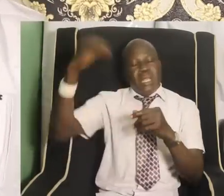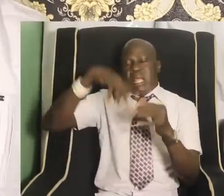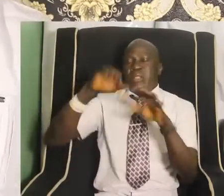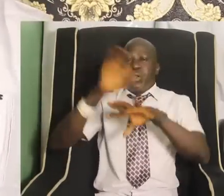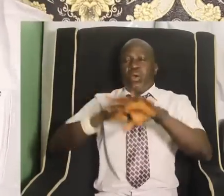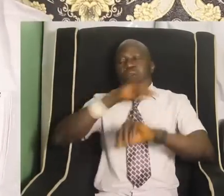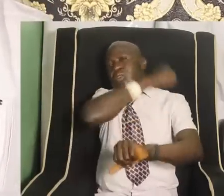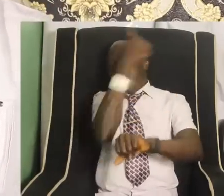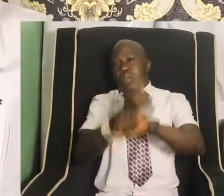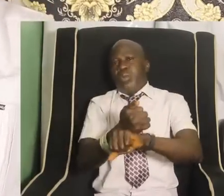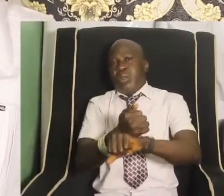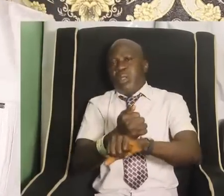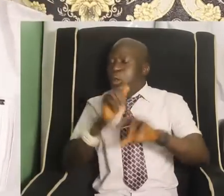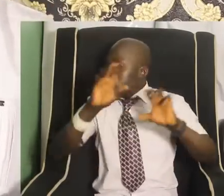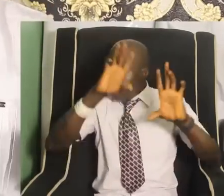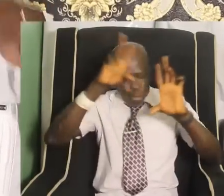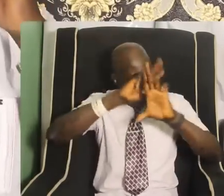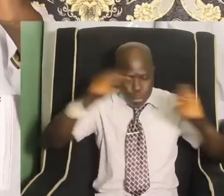on the tomorrow.